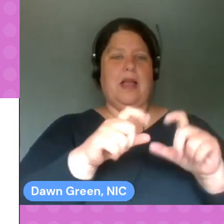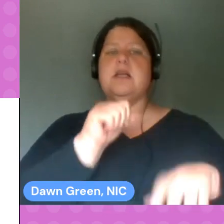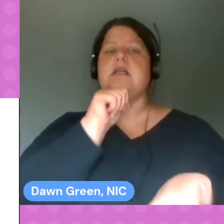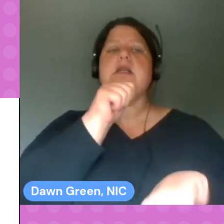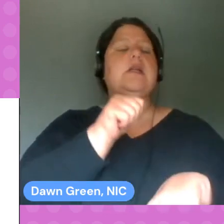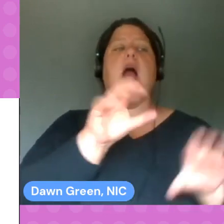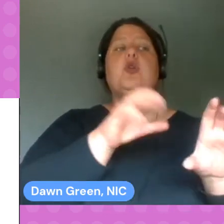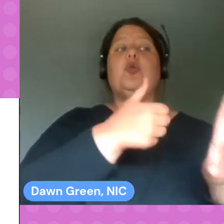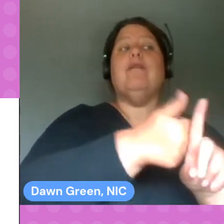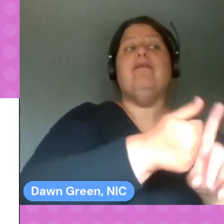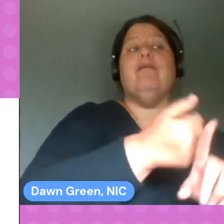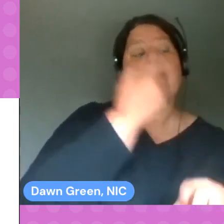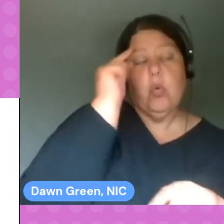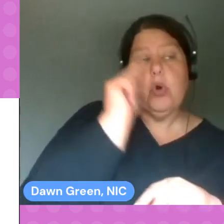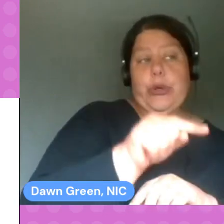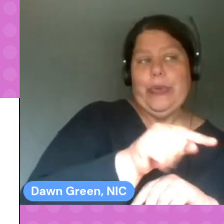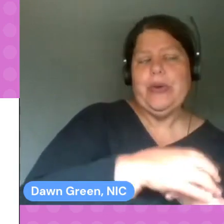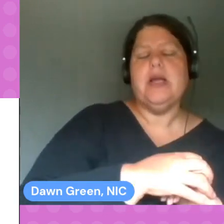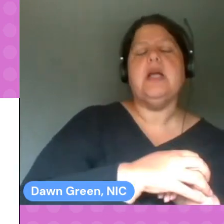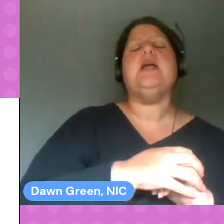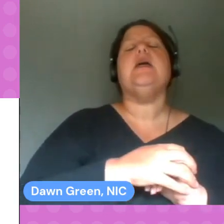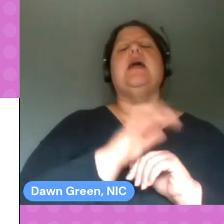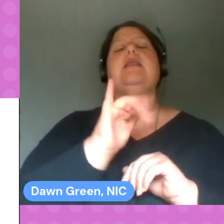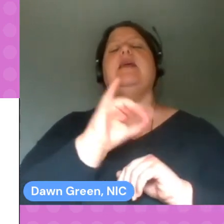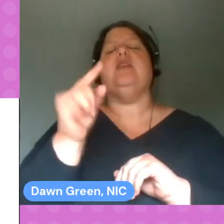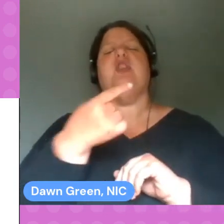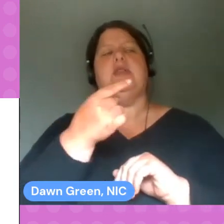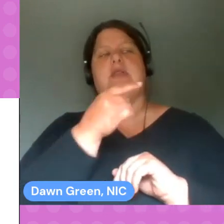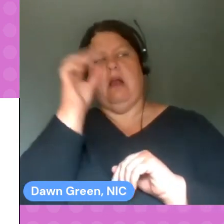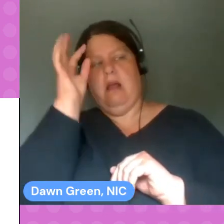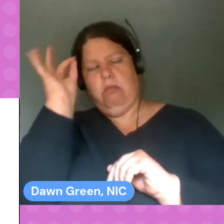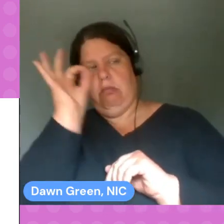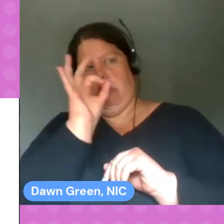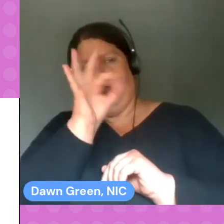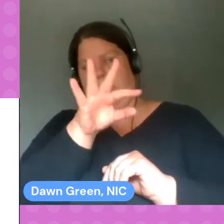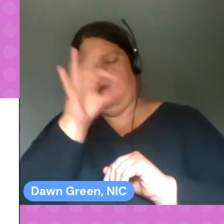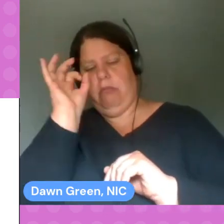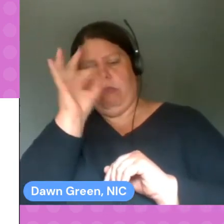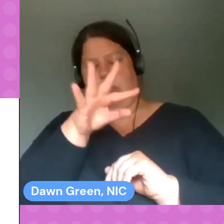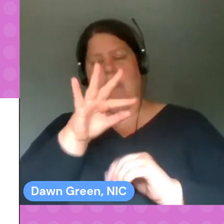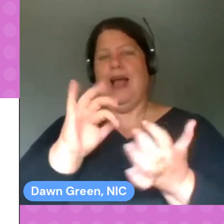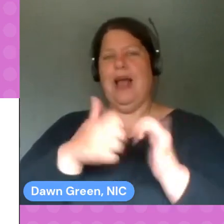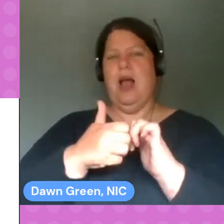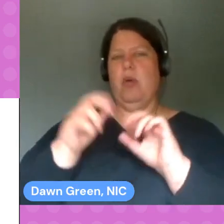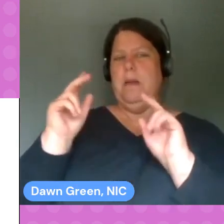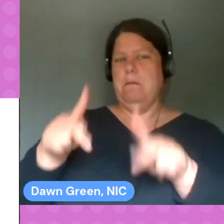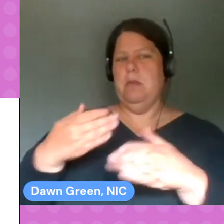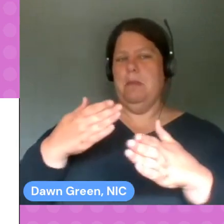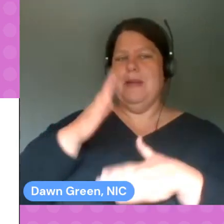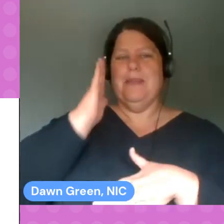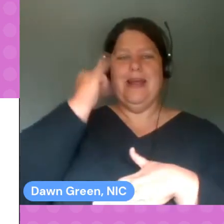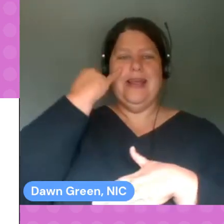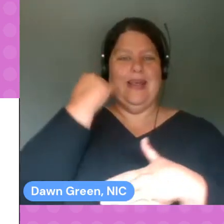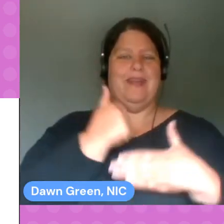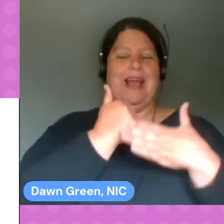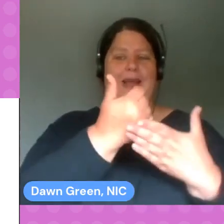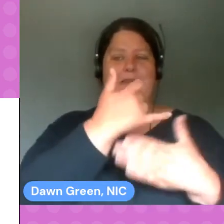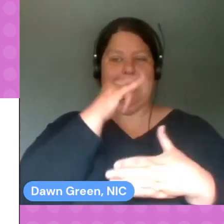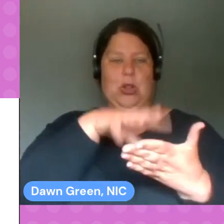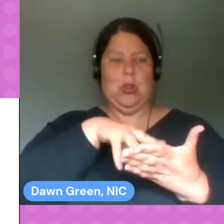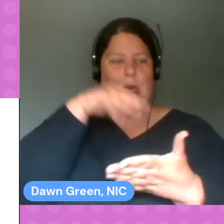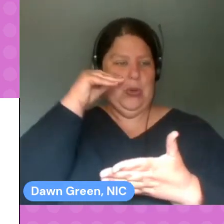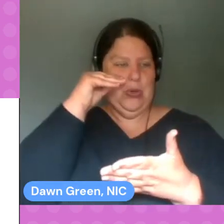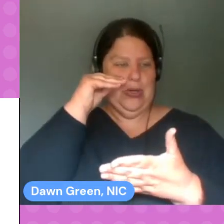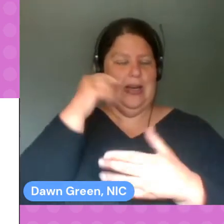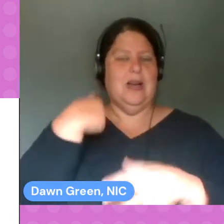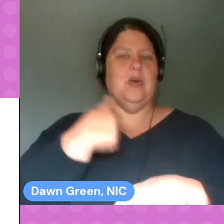code for you, but it's just giving you a tip, the way a person might who's helping a kid learn. So